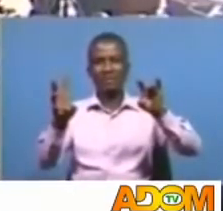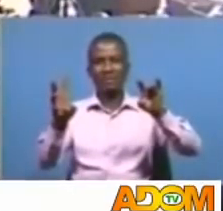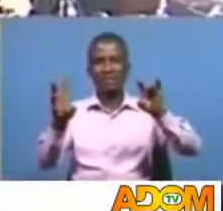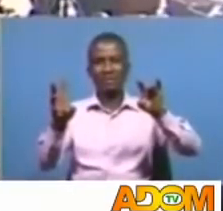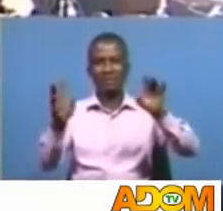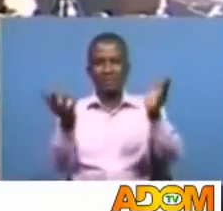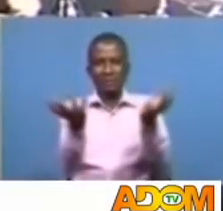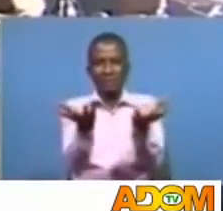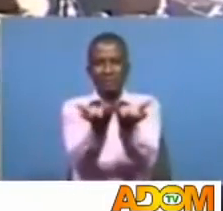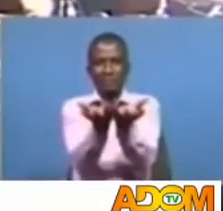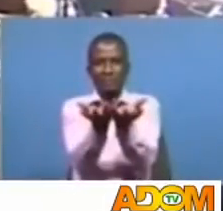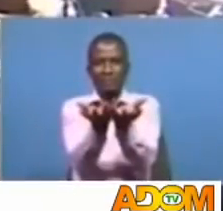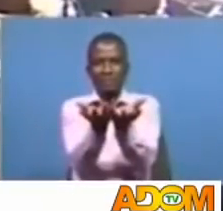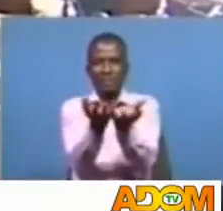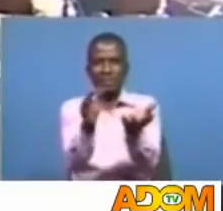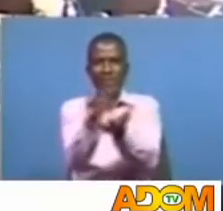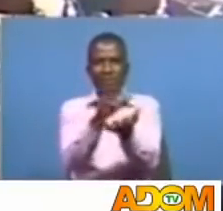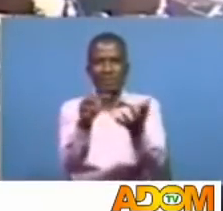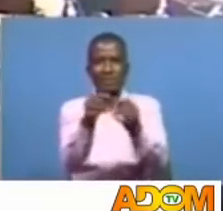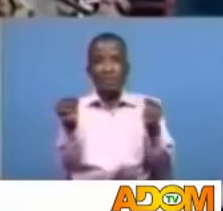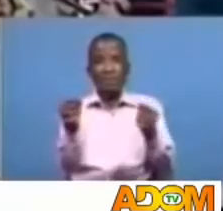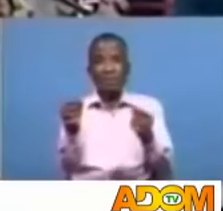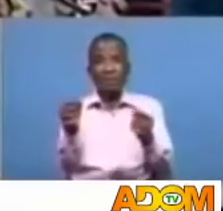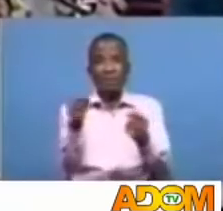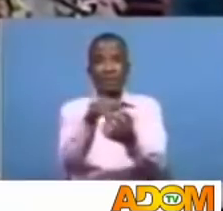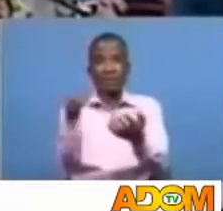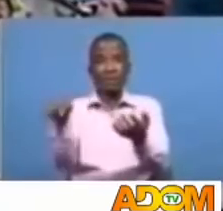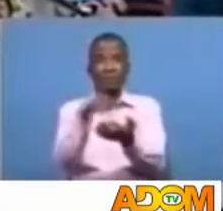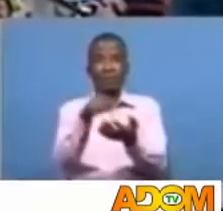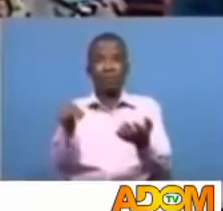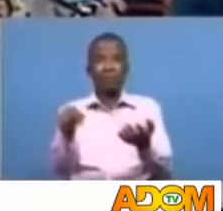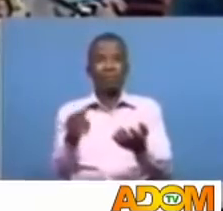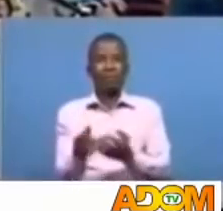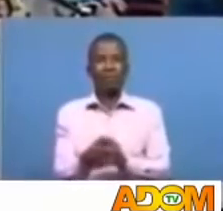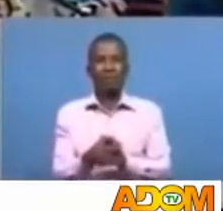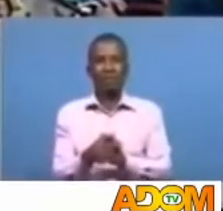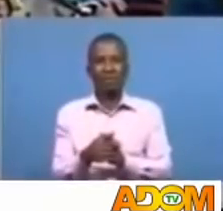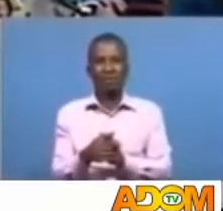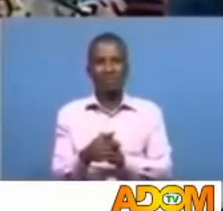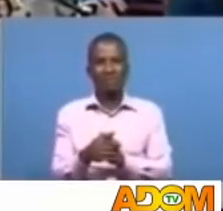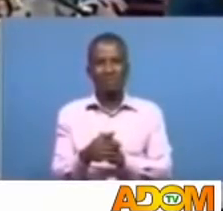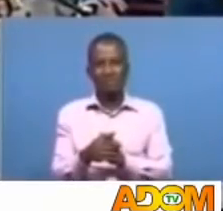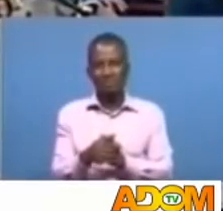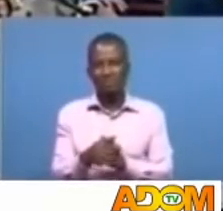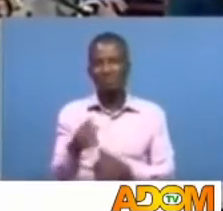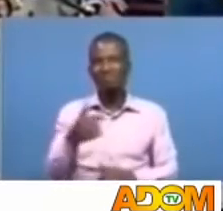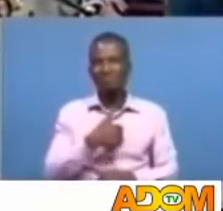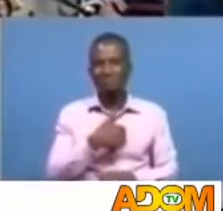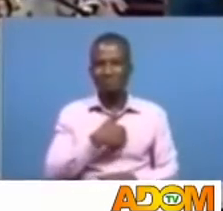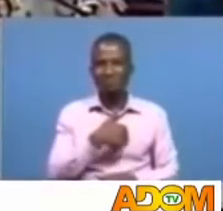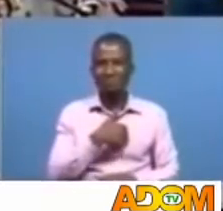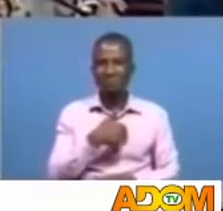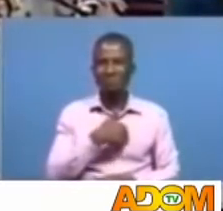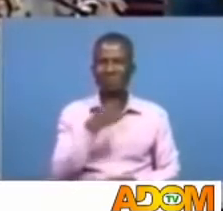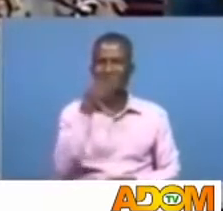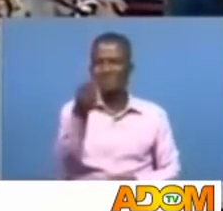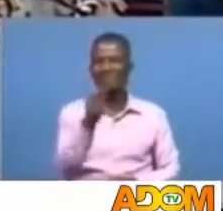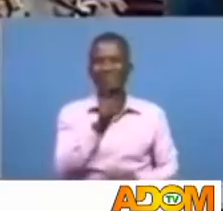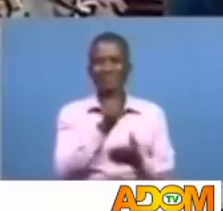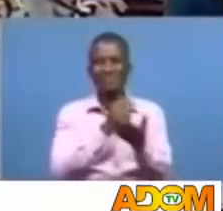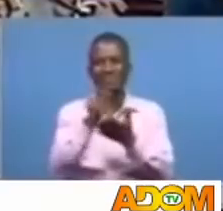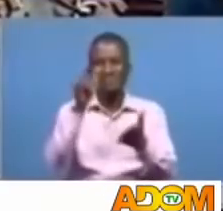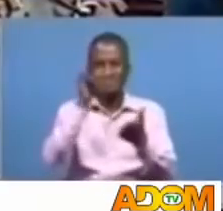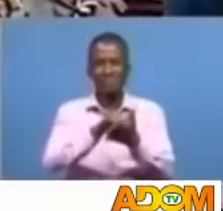38 Rule 3 E5? Is there any conflict? My lords, I was referring to the fact that